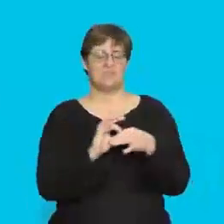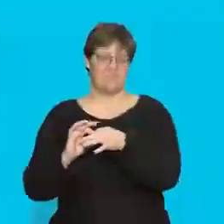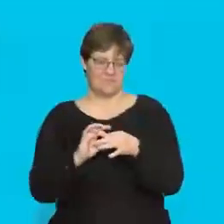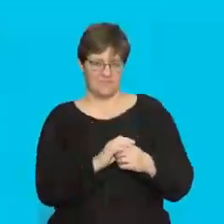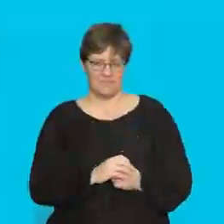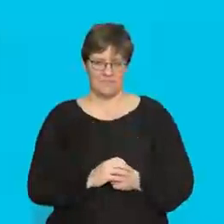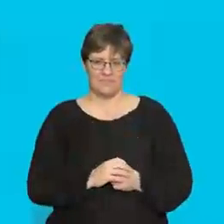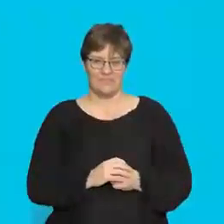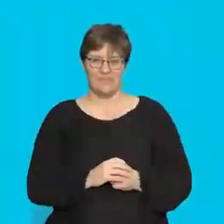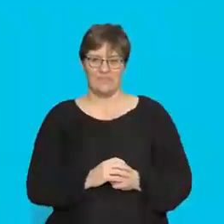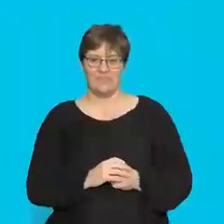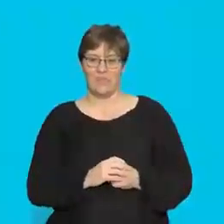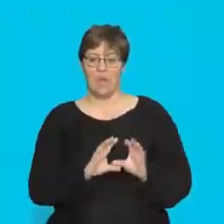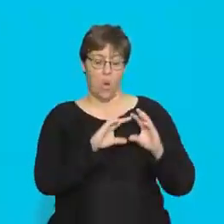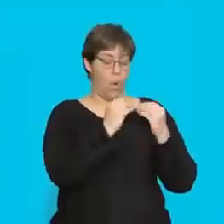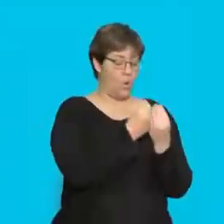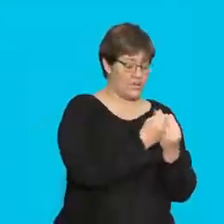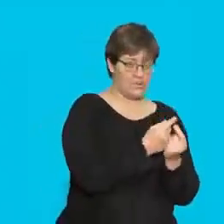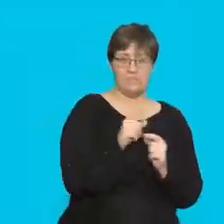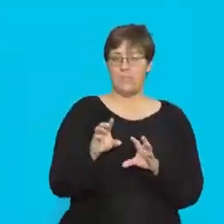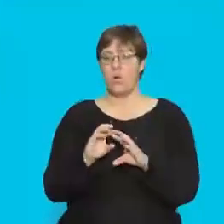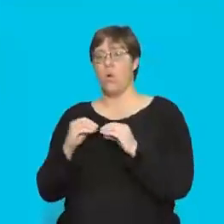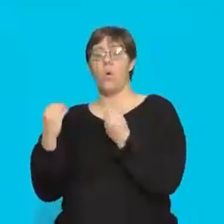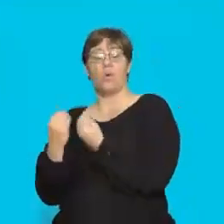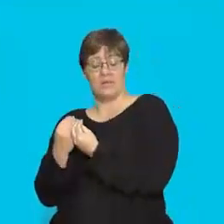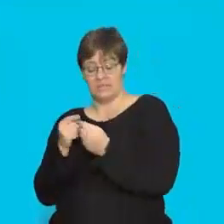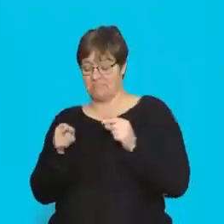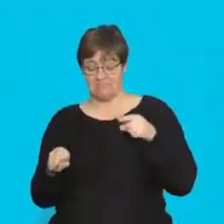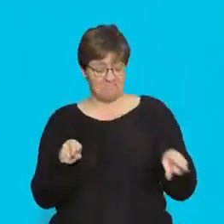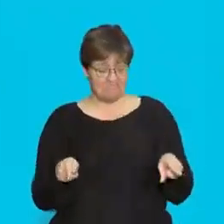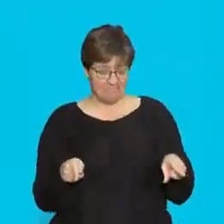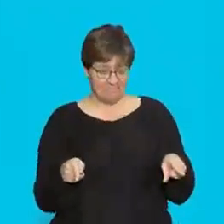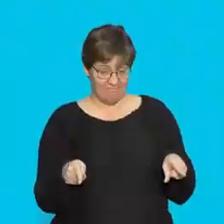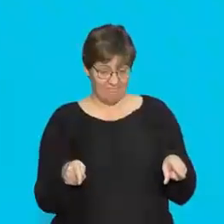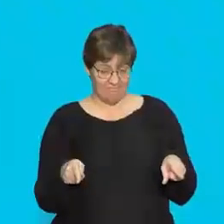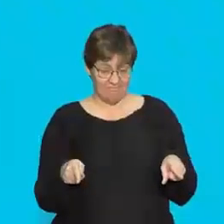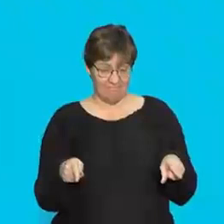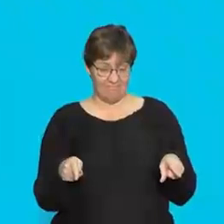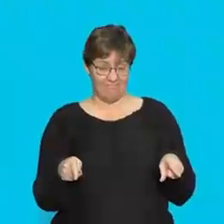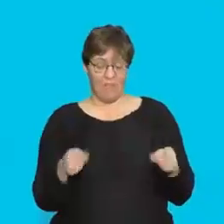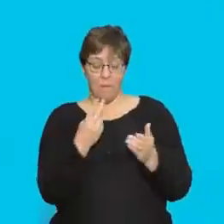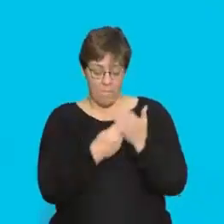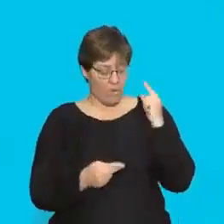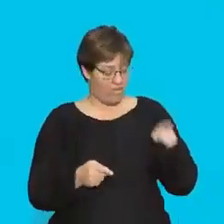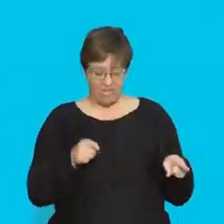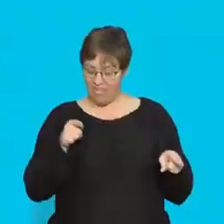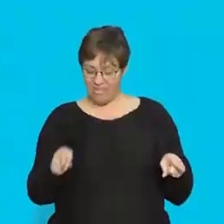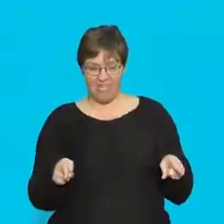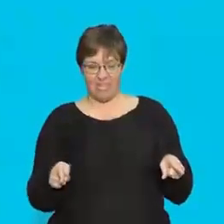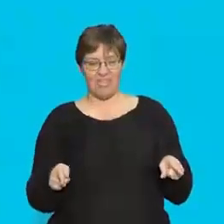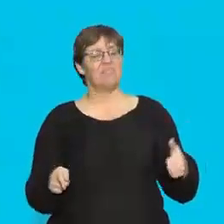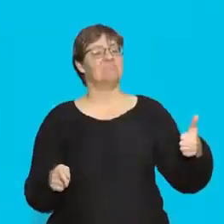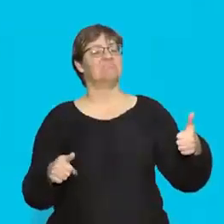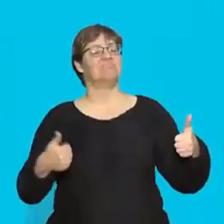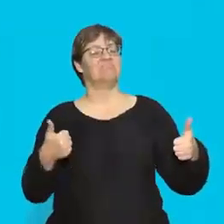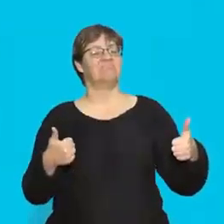kind of relationship. We've got two different organisms, two different species, and both of